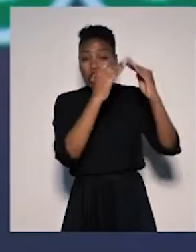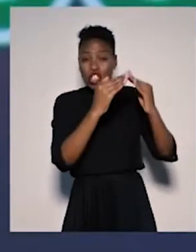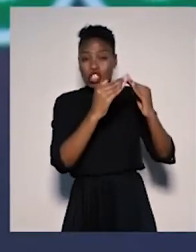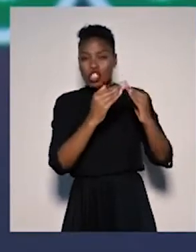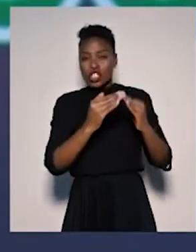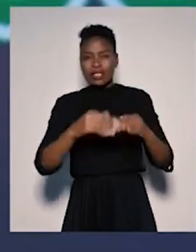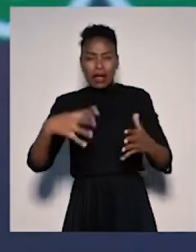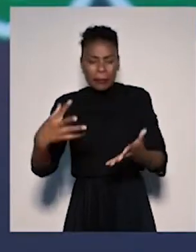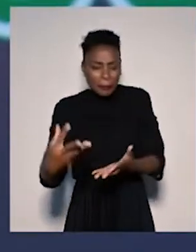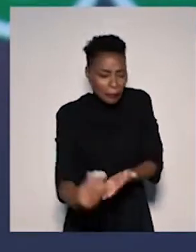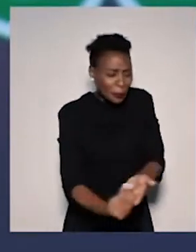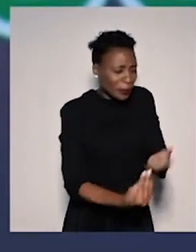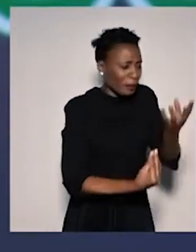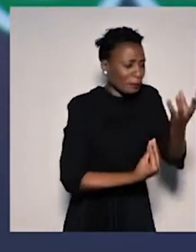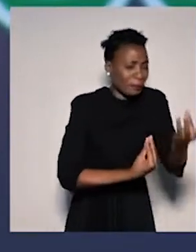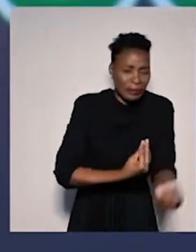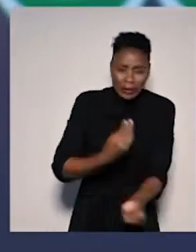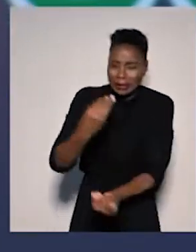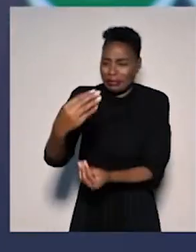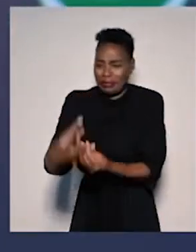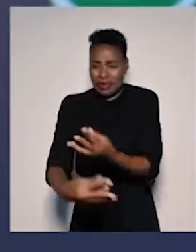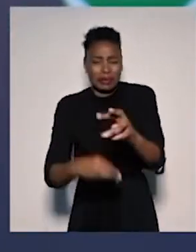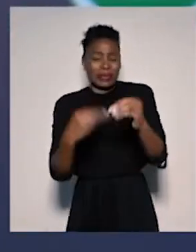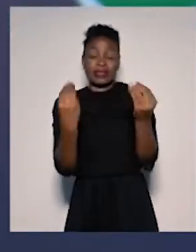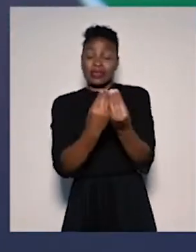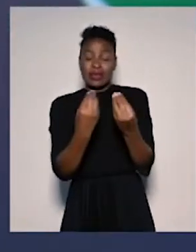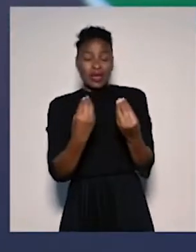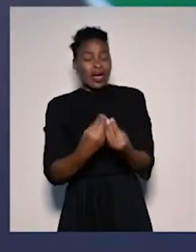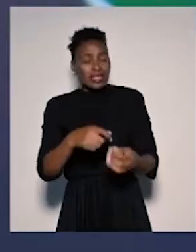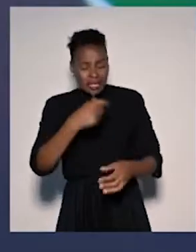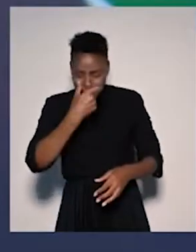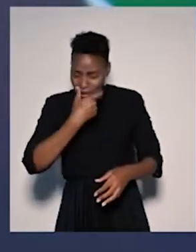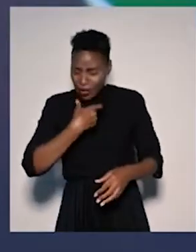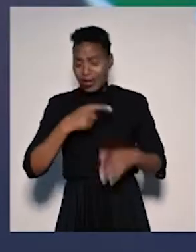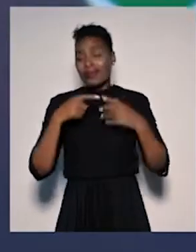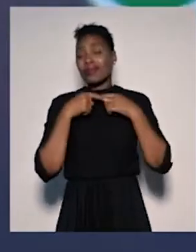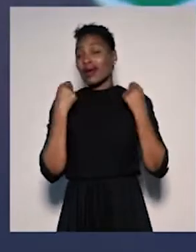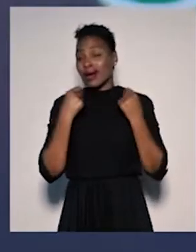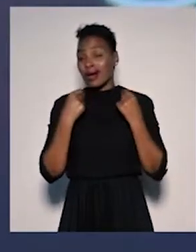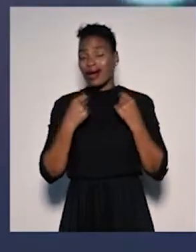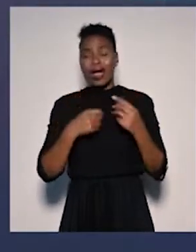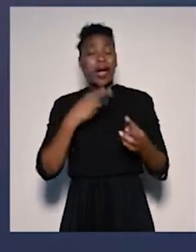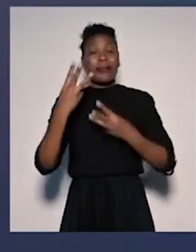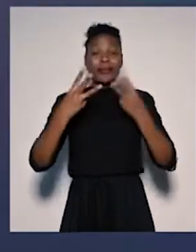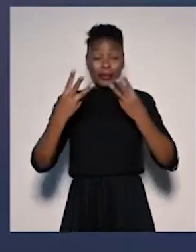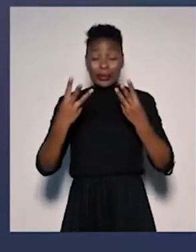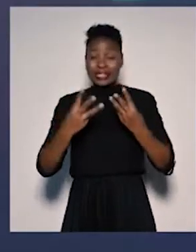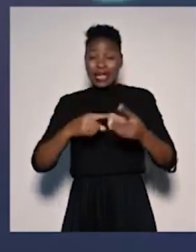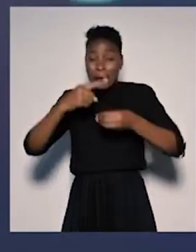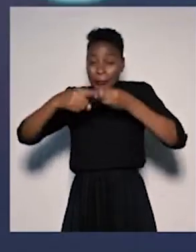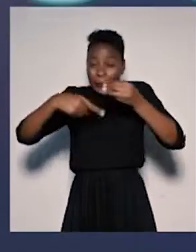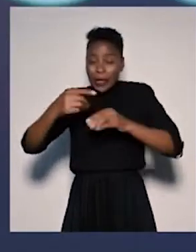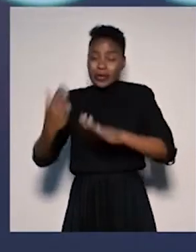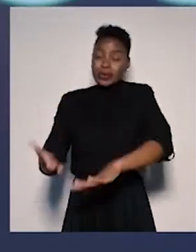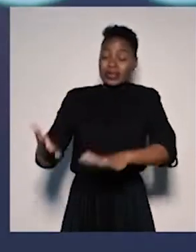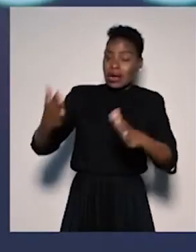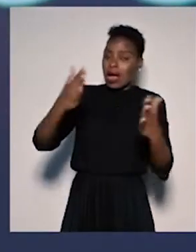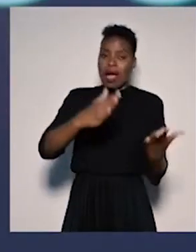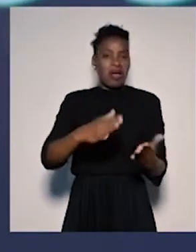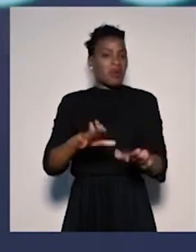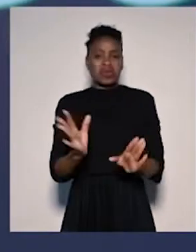up the ashes. That's a sad thing for us as pastors. When people are in their prime, they're too proud for us. We don't deserve